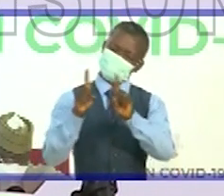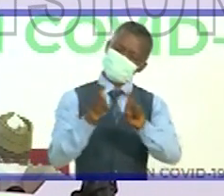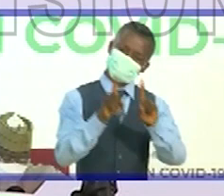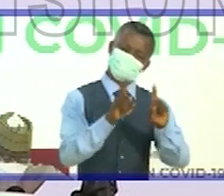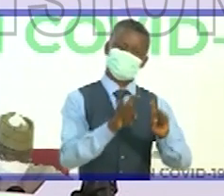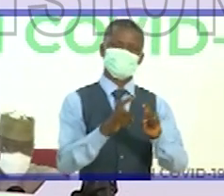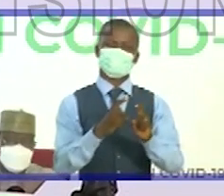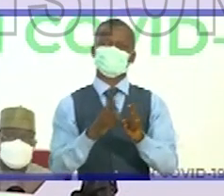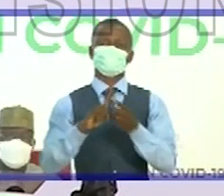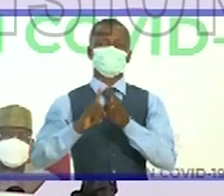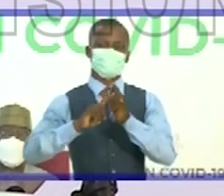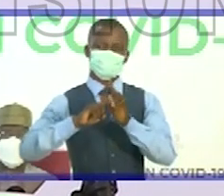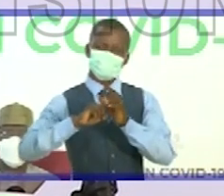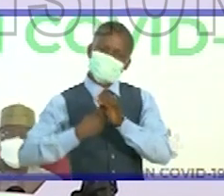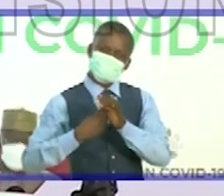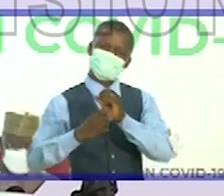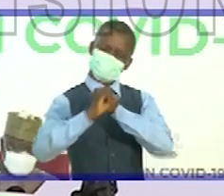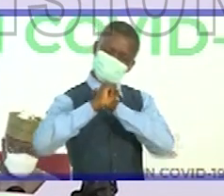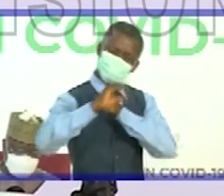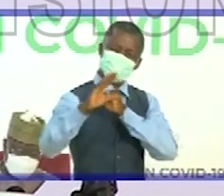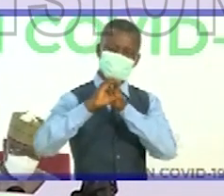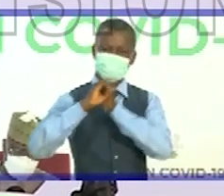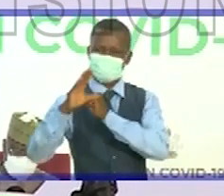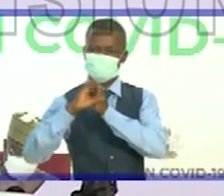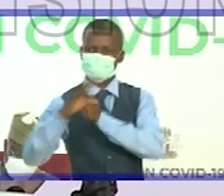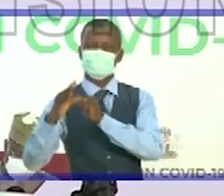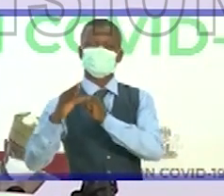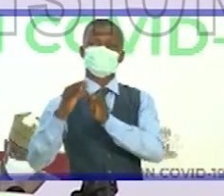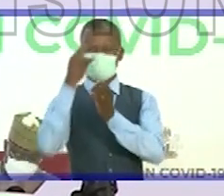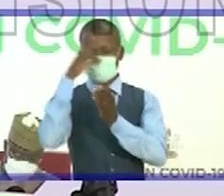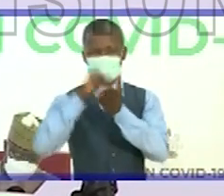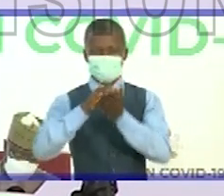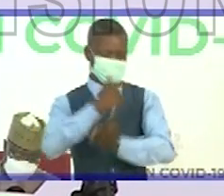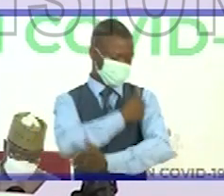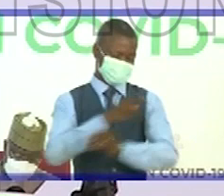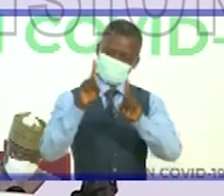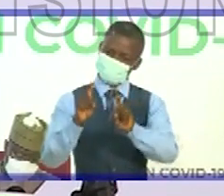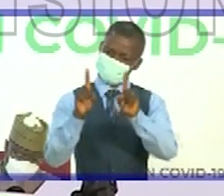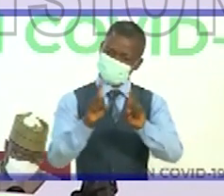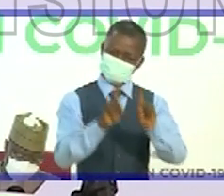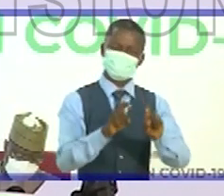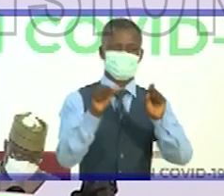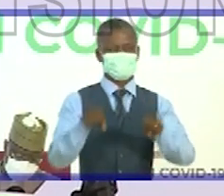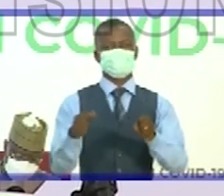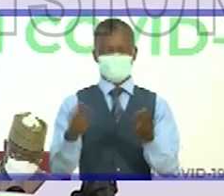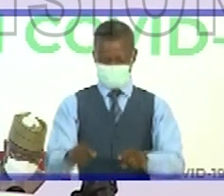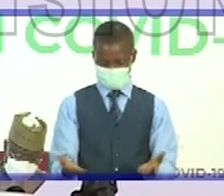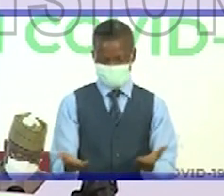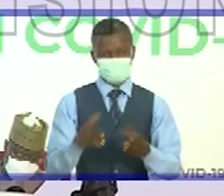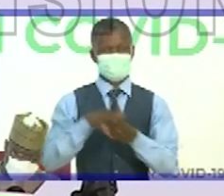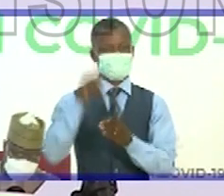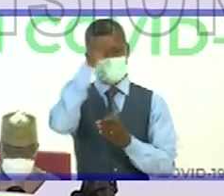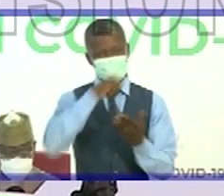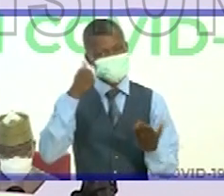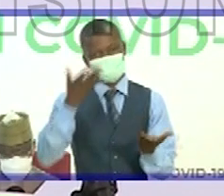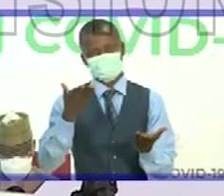to start advocating for some of these trials to be done on the continent with African institutions. To do this, we have